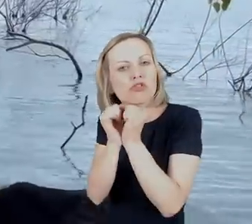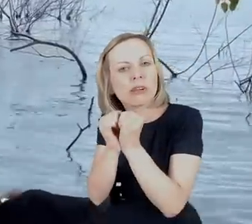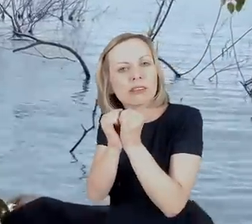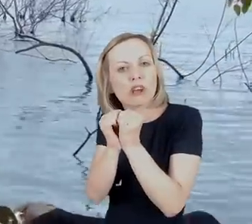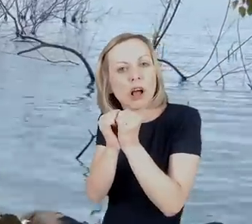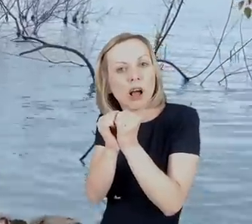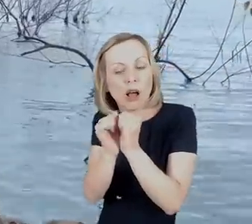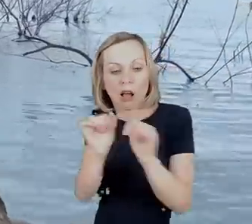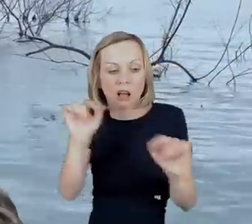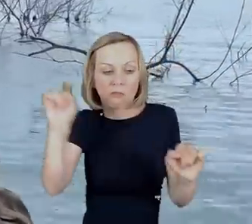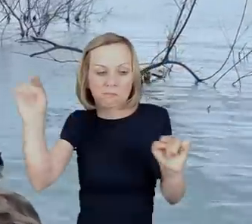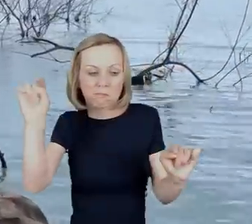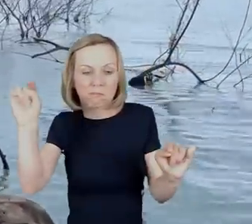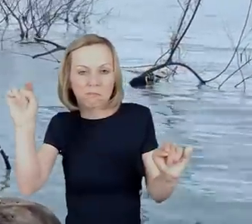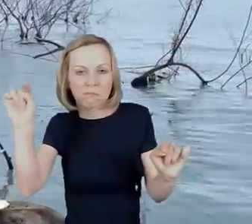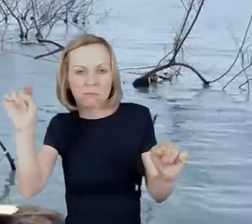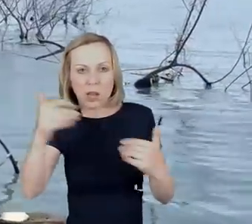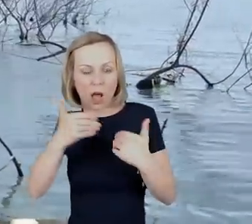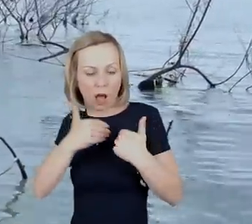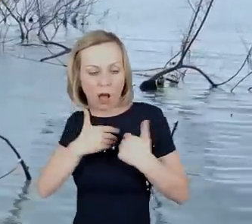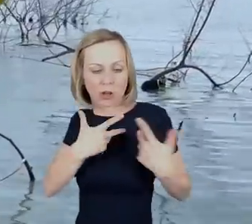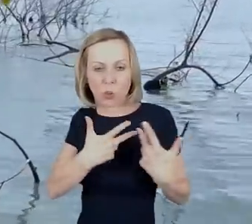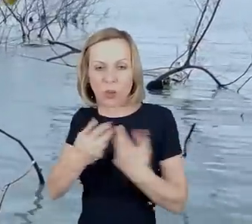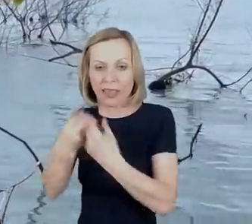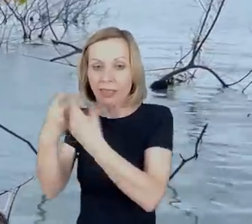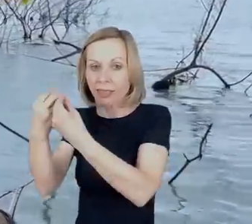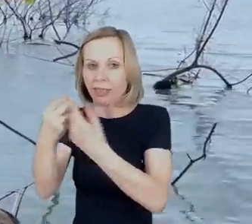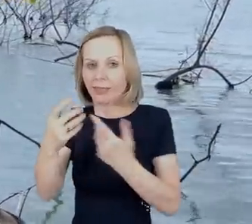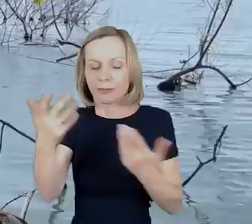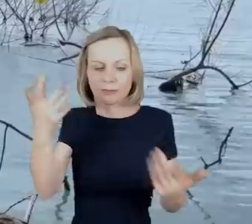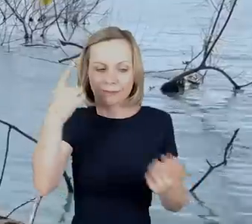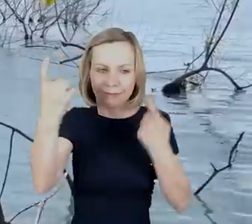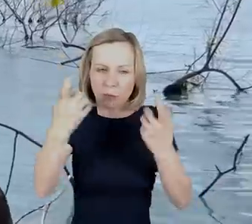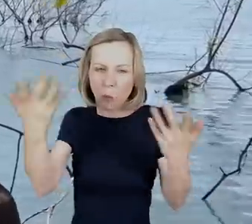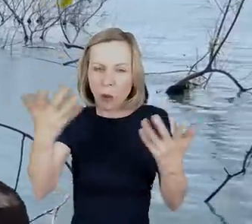is, there will your heart be also.